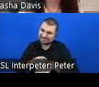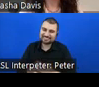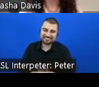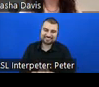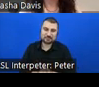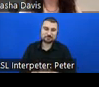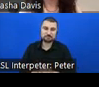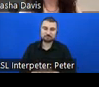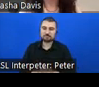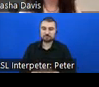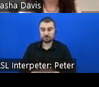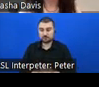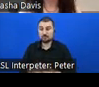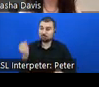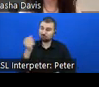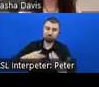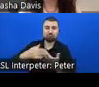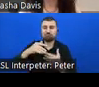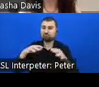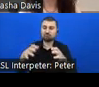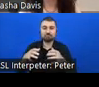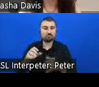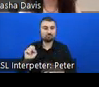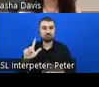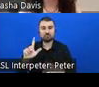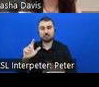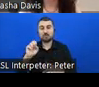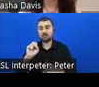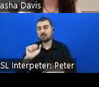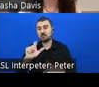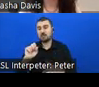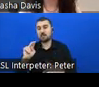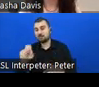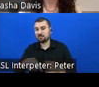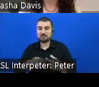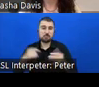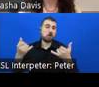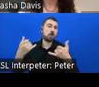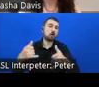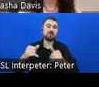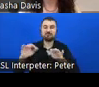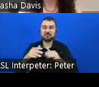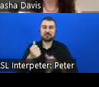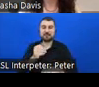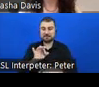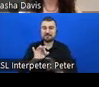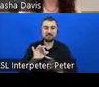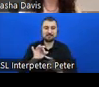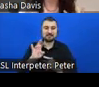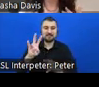was social in that you would have salons, parties in the 1960s and 1970s. This was an excellent